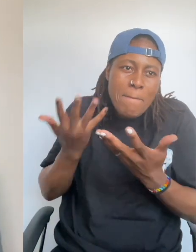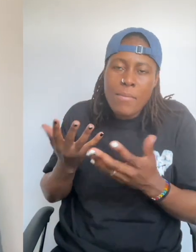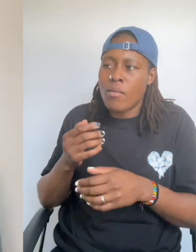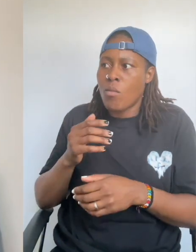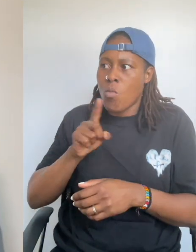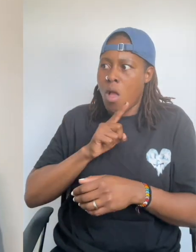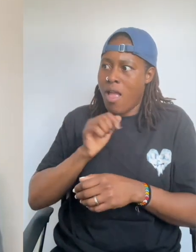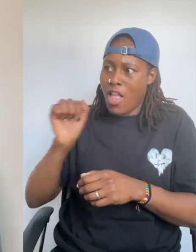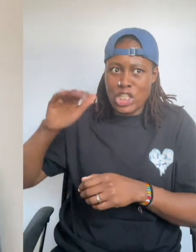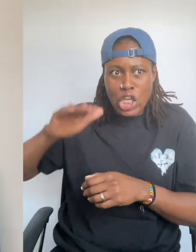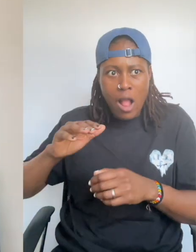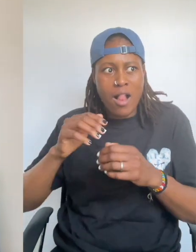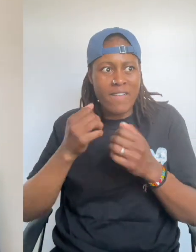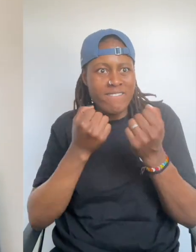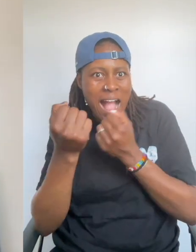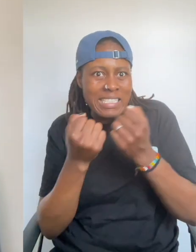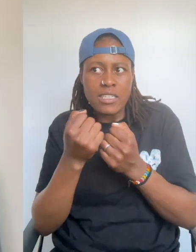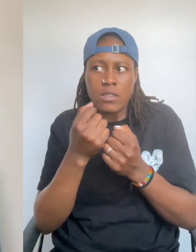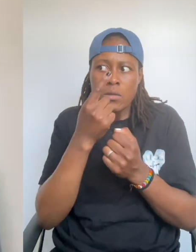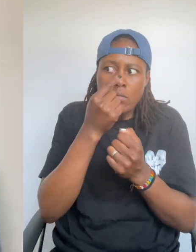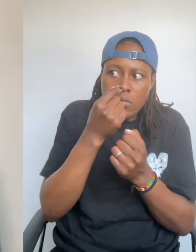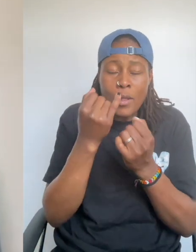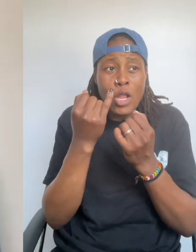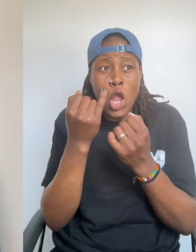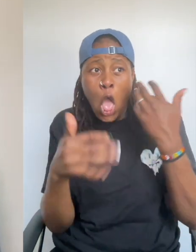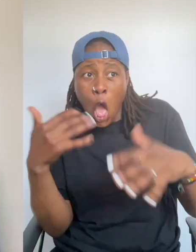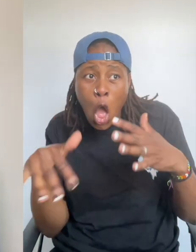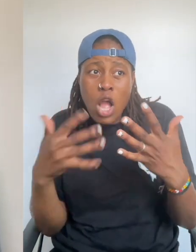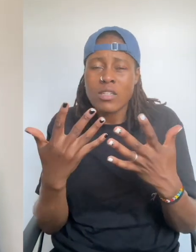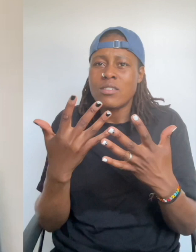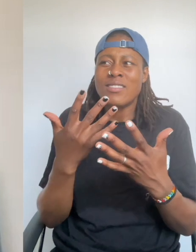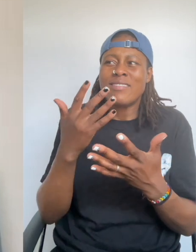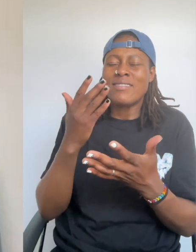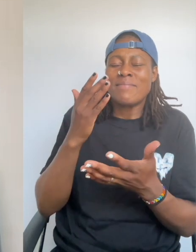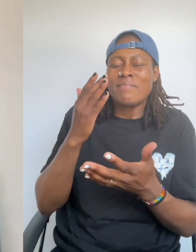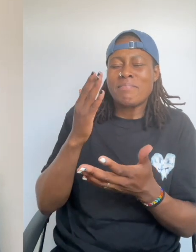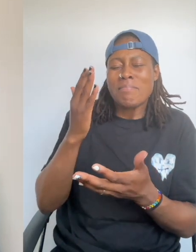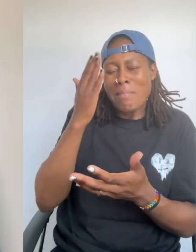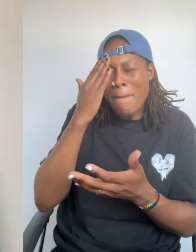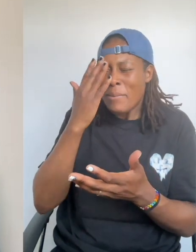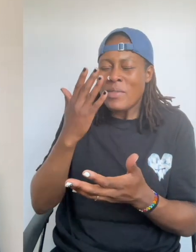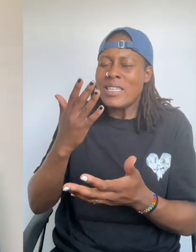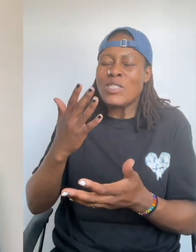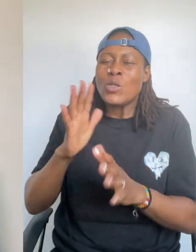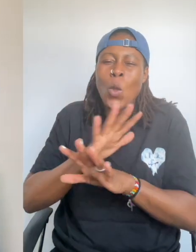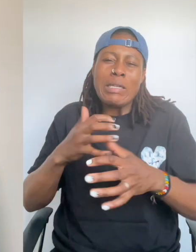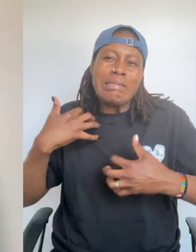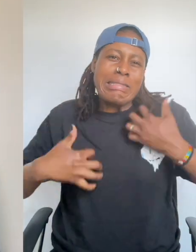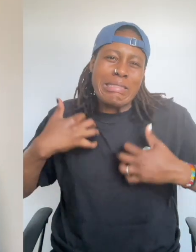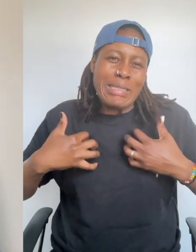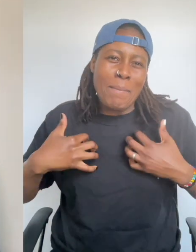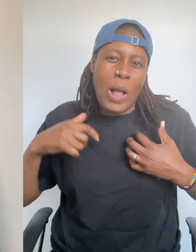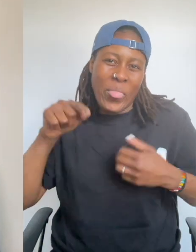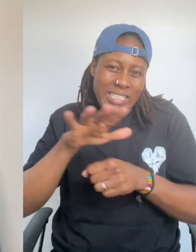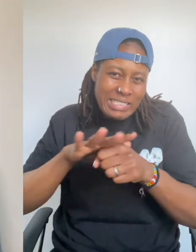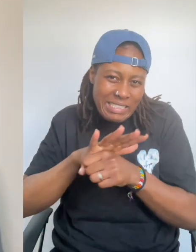child fighting, potentially getting hurt, is not something that brings a lot of sort of like pleasure to my parents really.